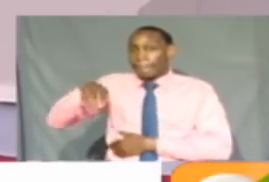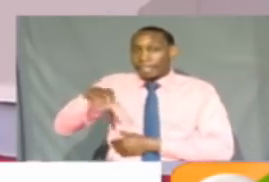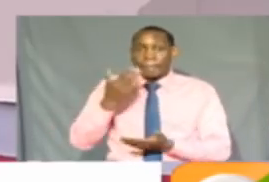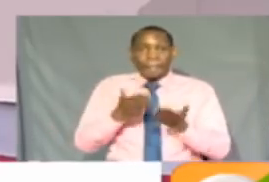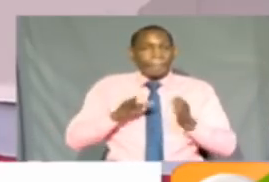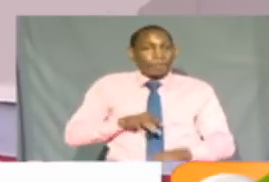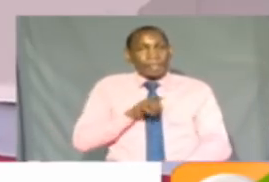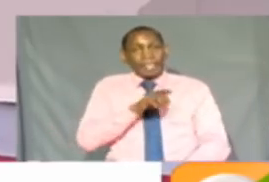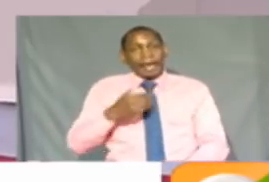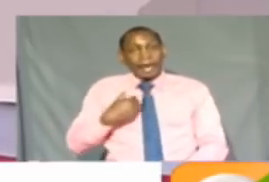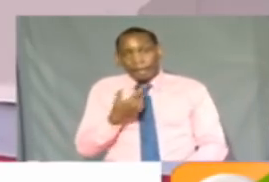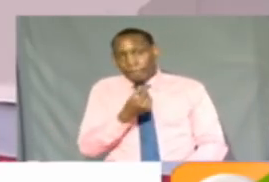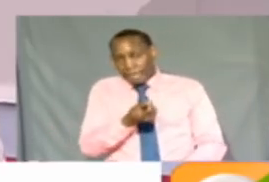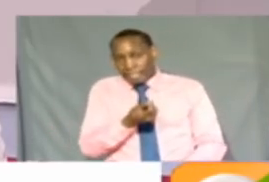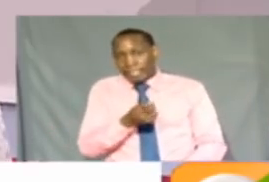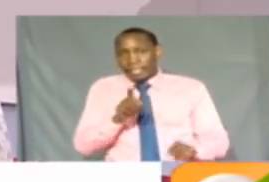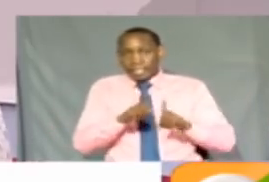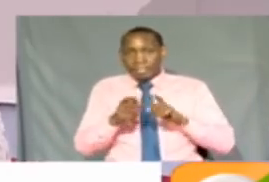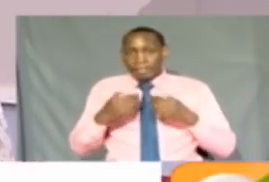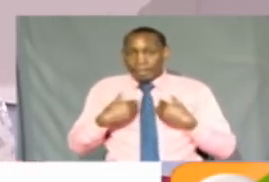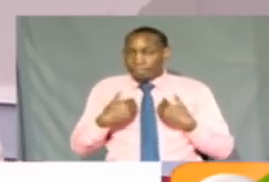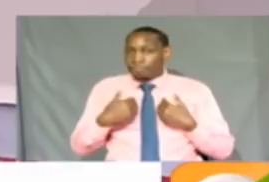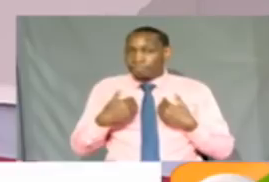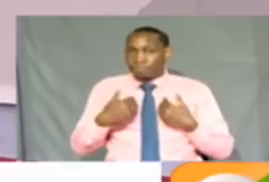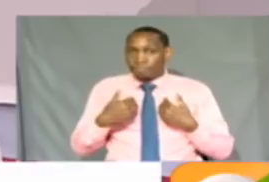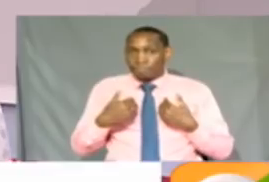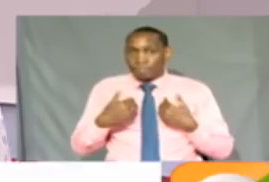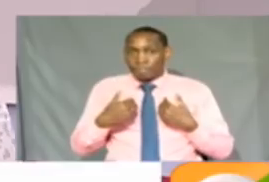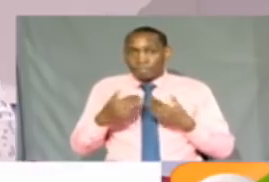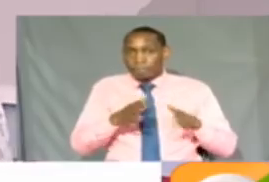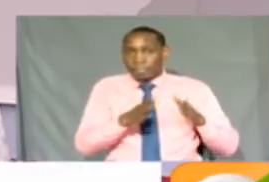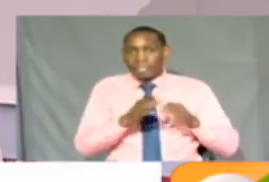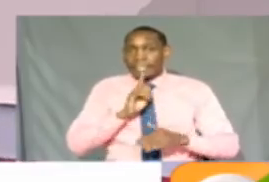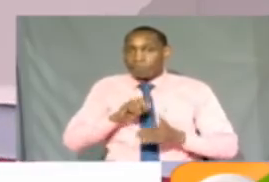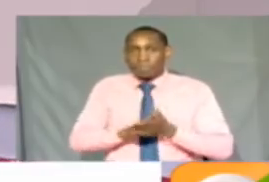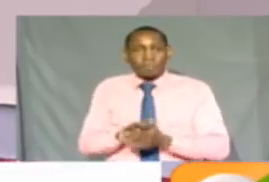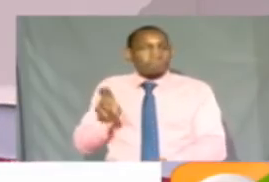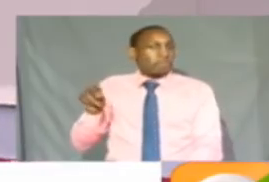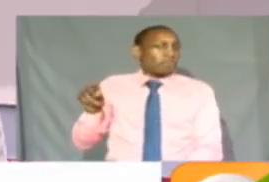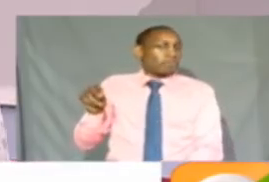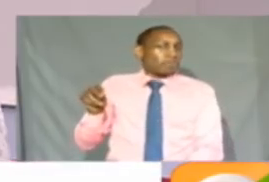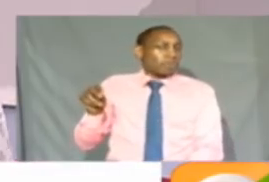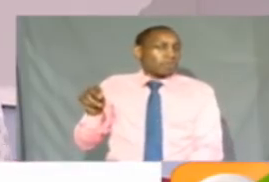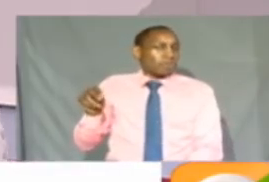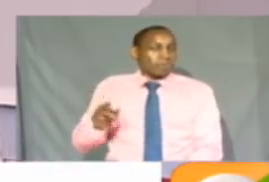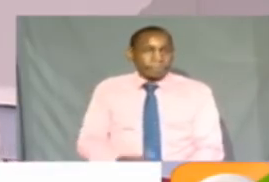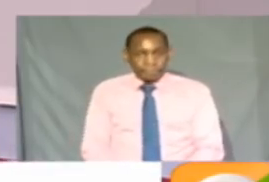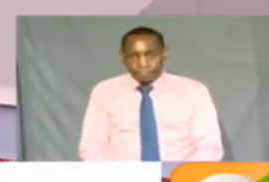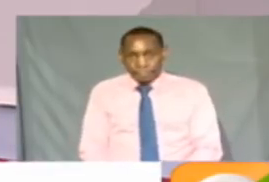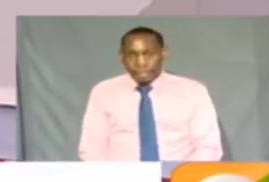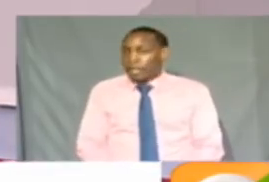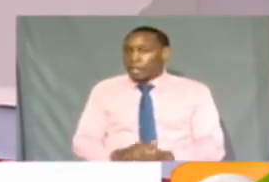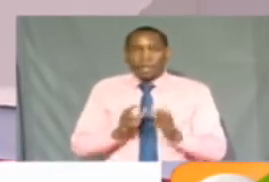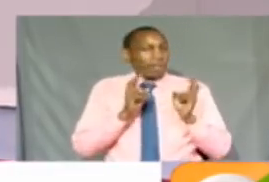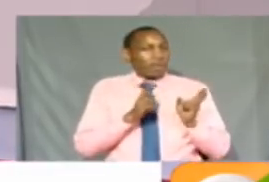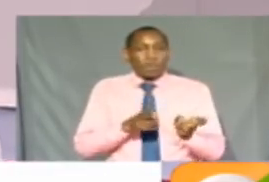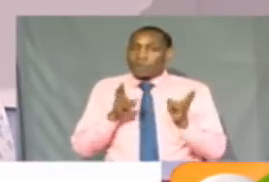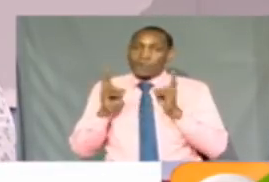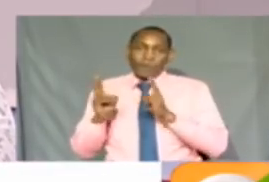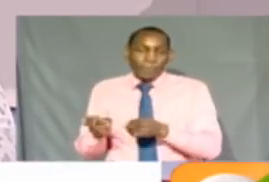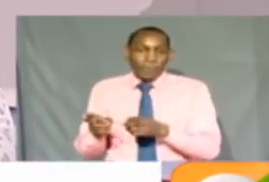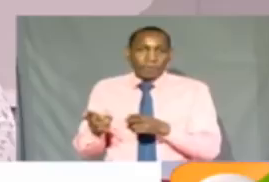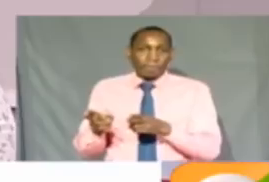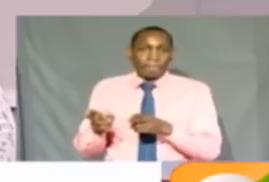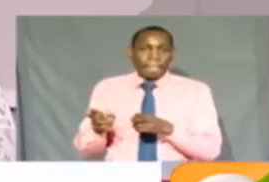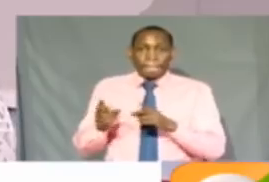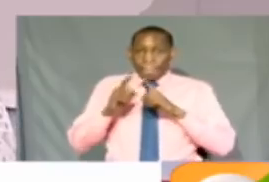have money, and maybe you even have lose. Like, I know he has $1,000, but I wanna lose. Mm-mm. And you actually have it. I'm like, it's just natural sometimes, and you don't